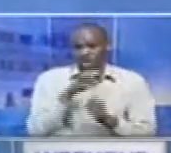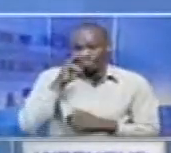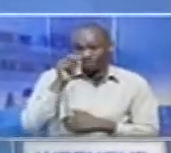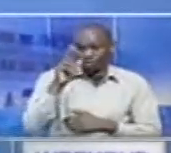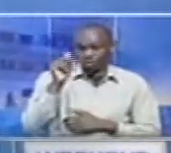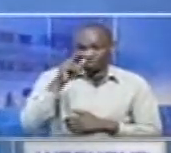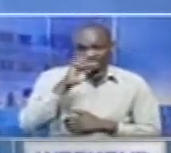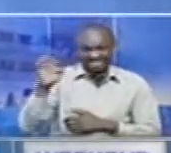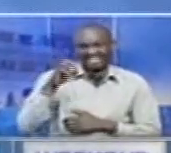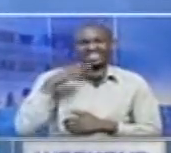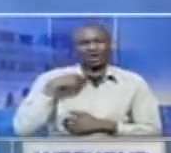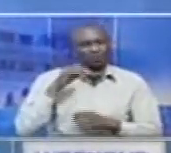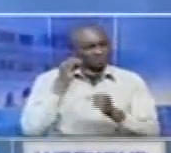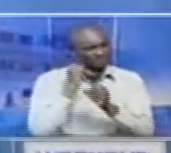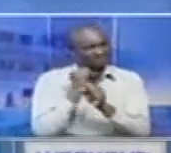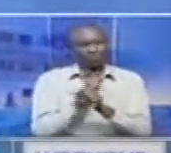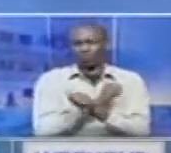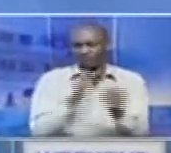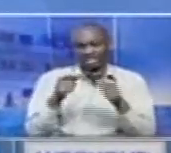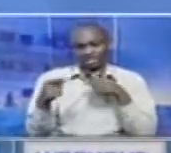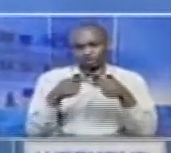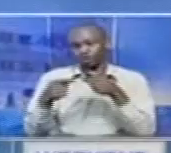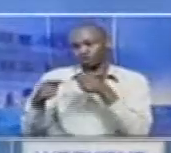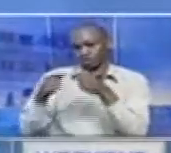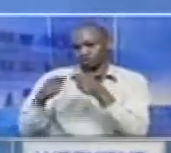produced a stellar performance in the shorter races.